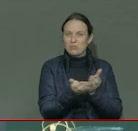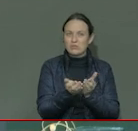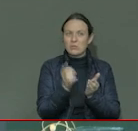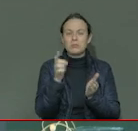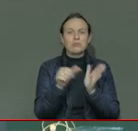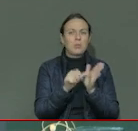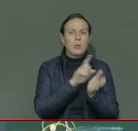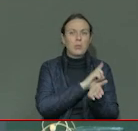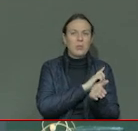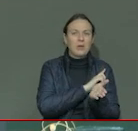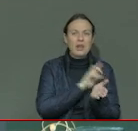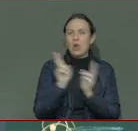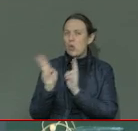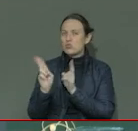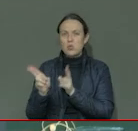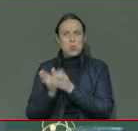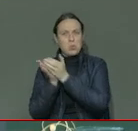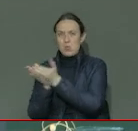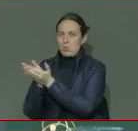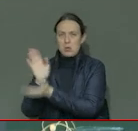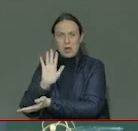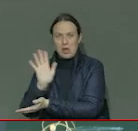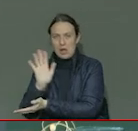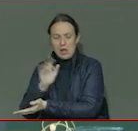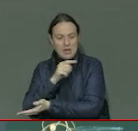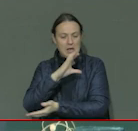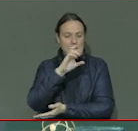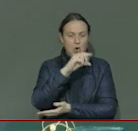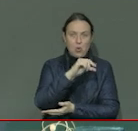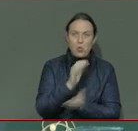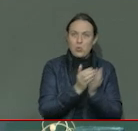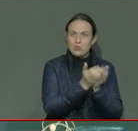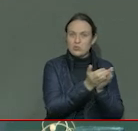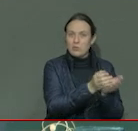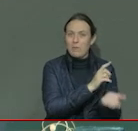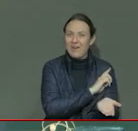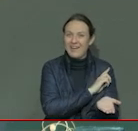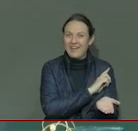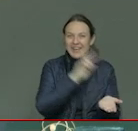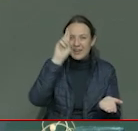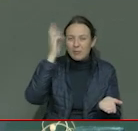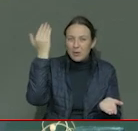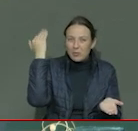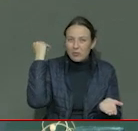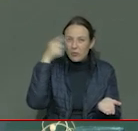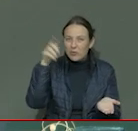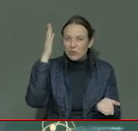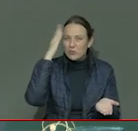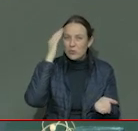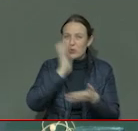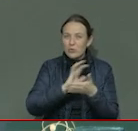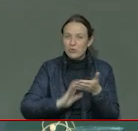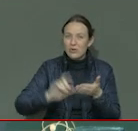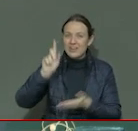versus a passenger liner. Why did so many people on the Titanic, you know the Titanic on the